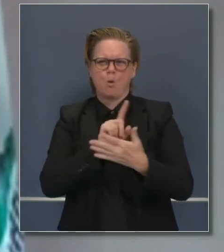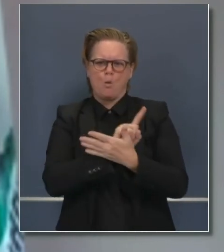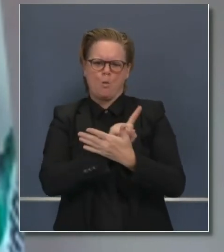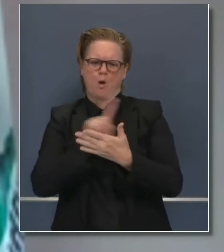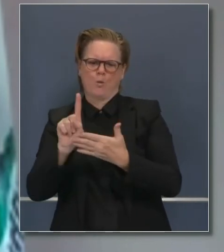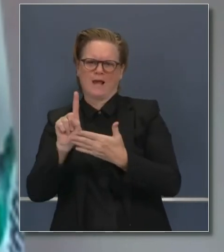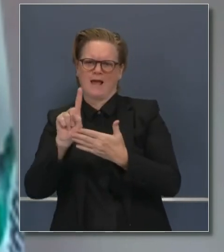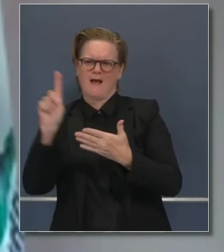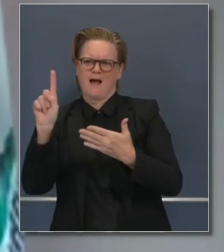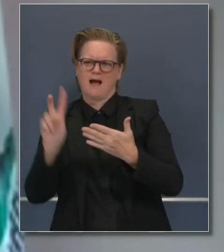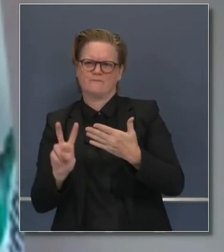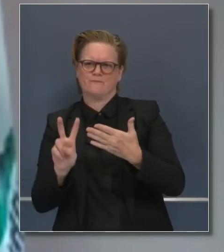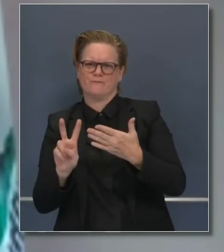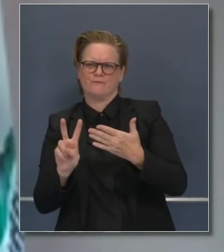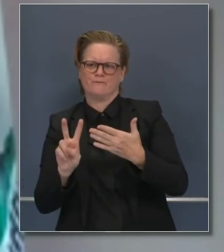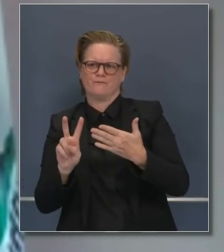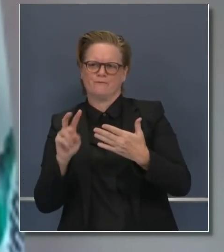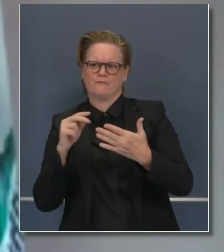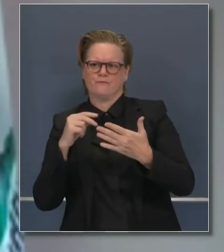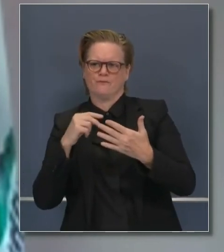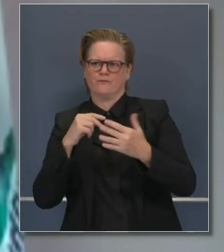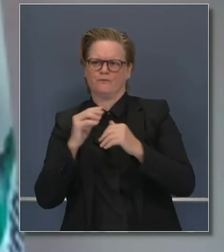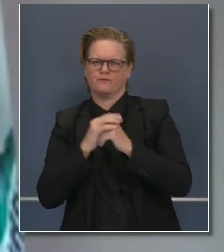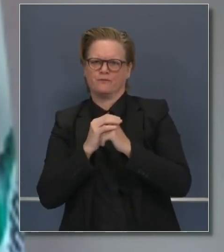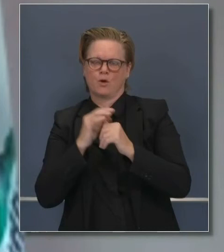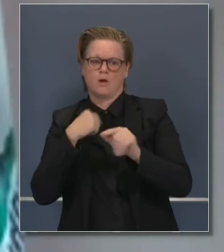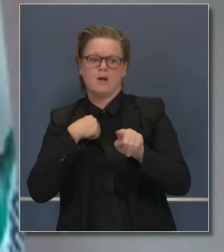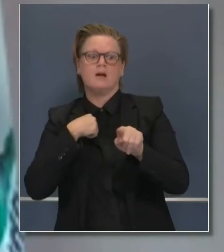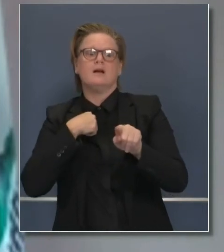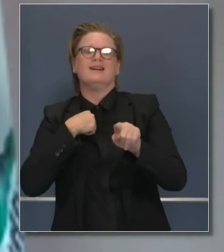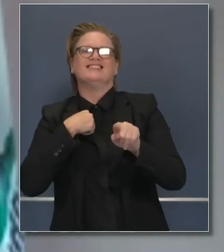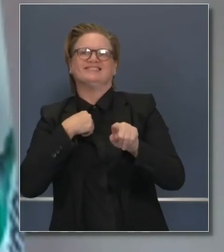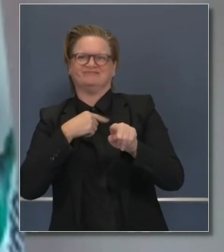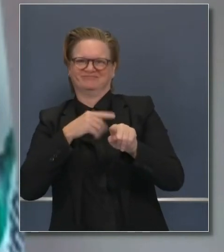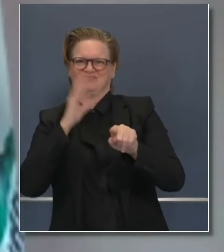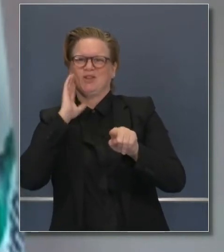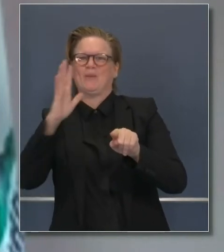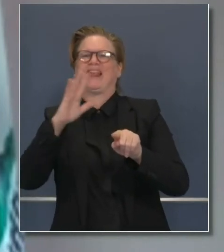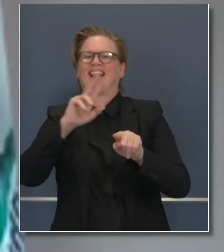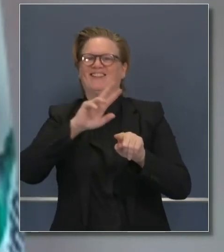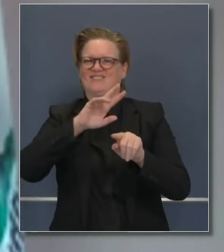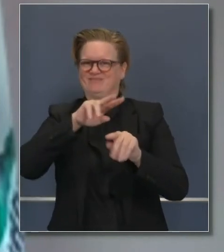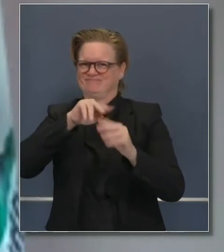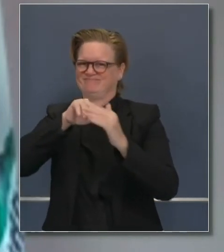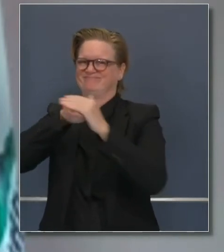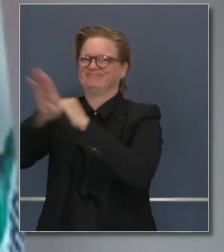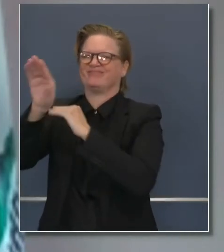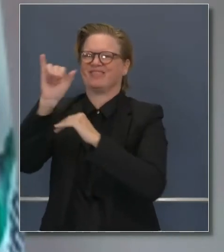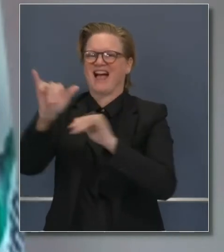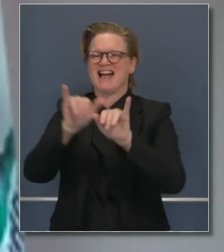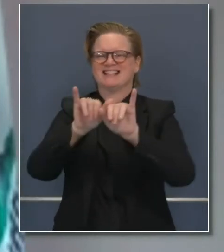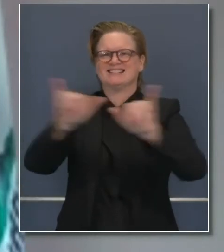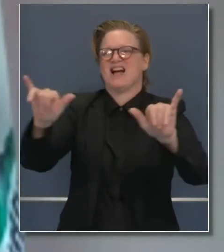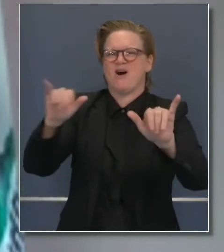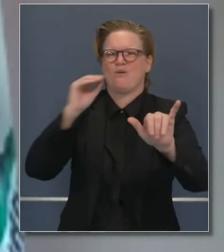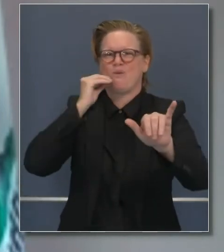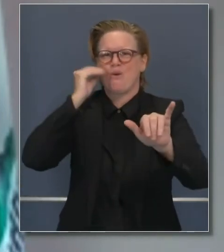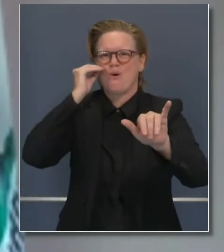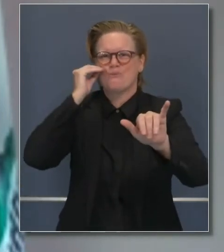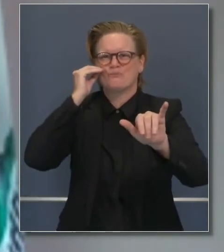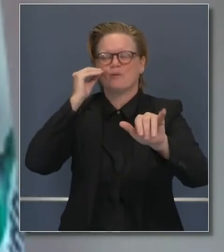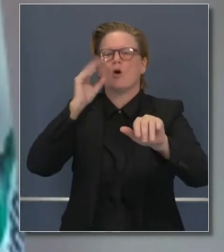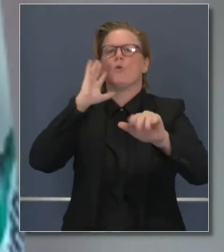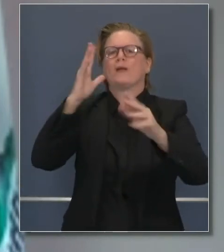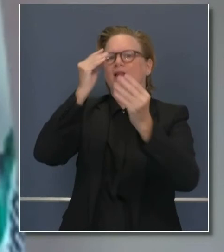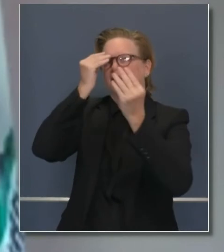care unit. So we want to be able to use transmission rates at the time 3 weeks from now to look at projections of